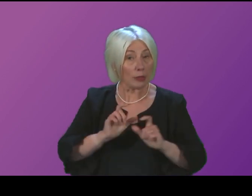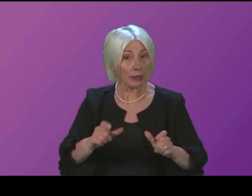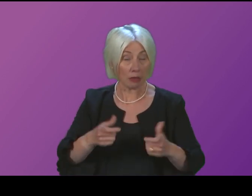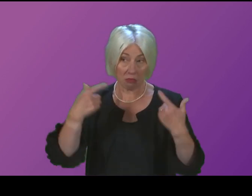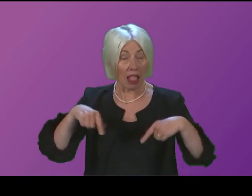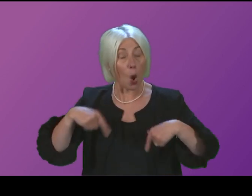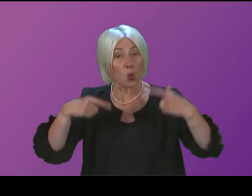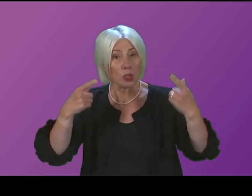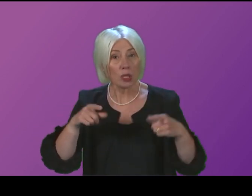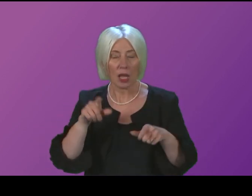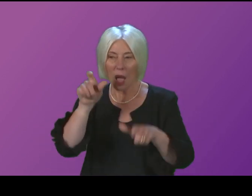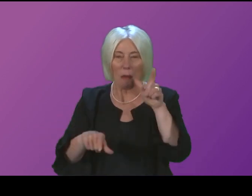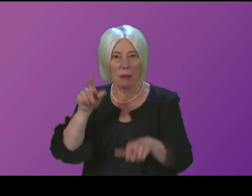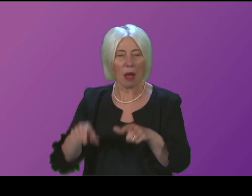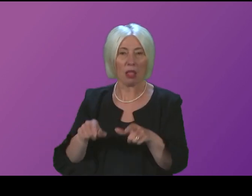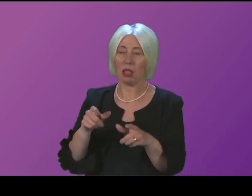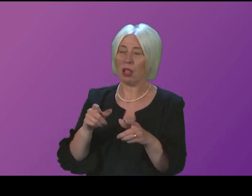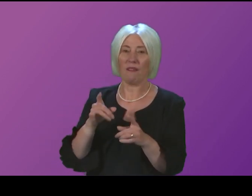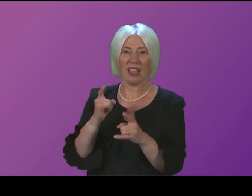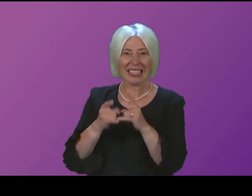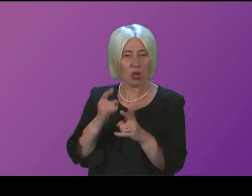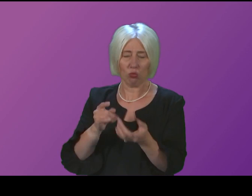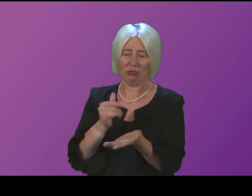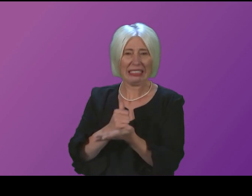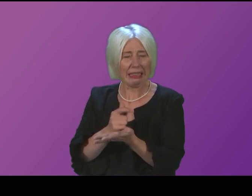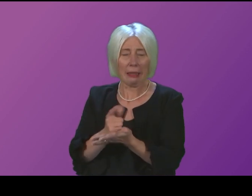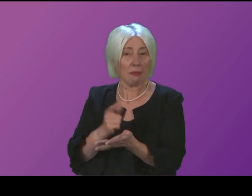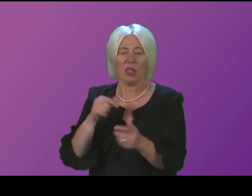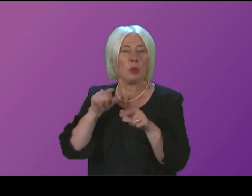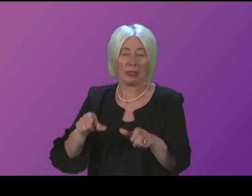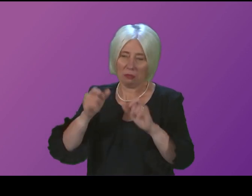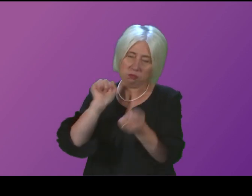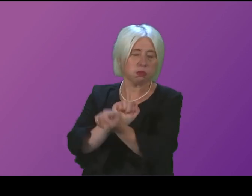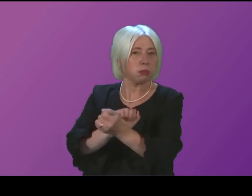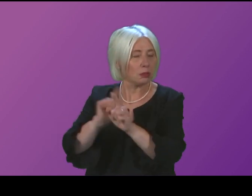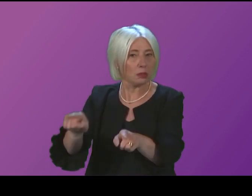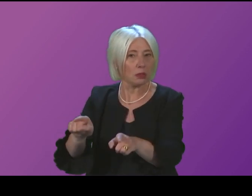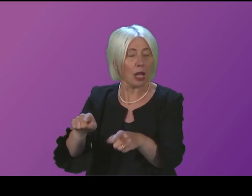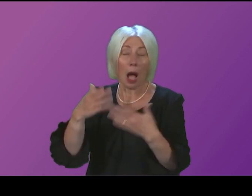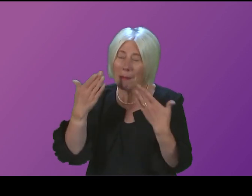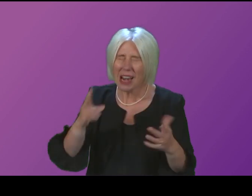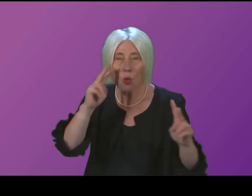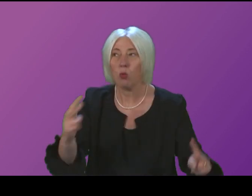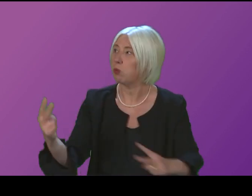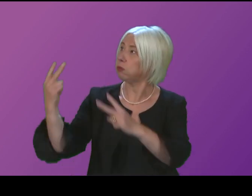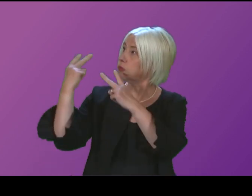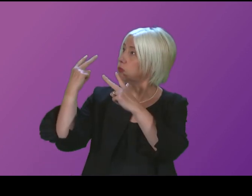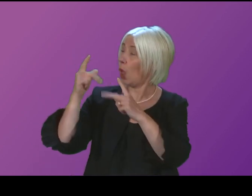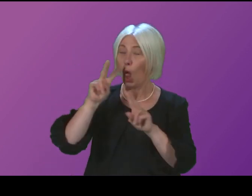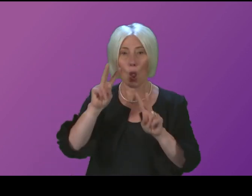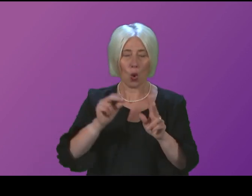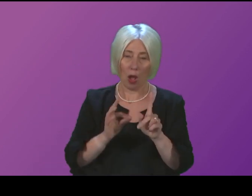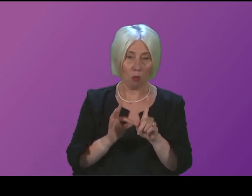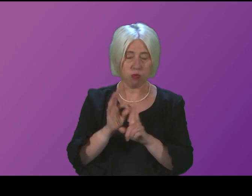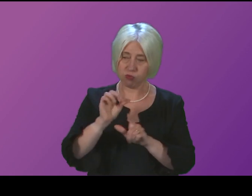people treated as criminals and outcasts because of their sexuality. Now we can look back and celebrate extraordinary progressive